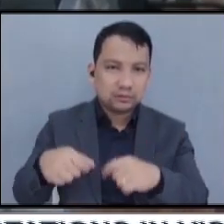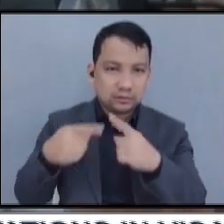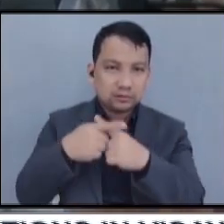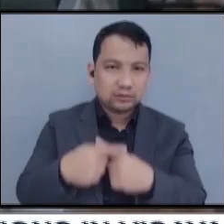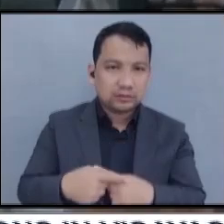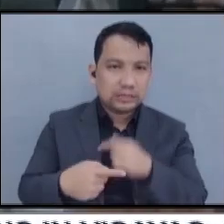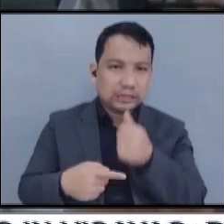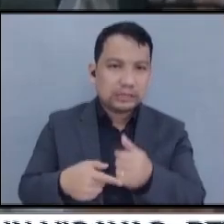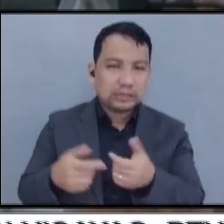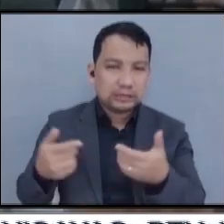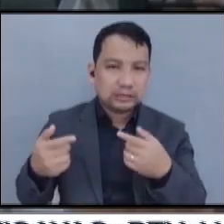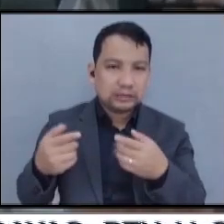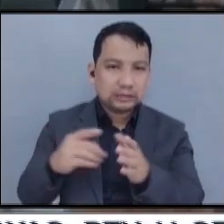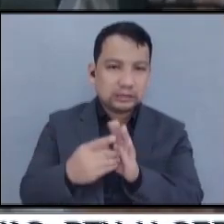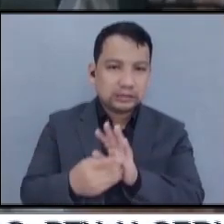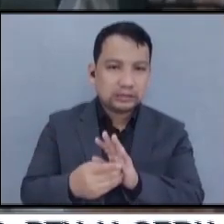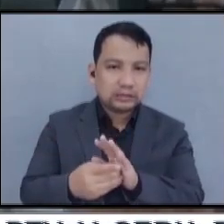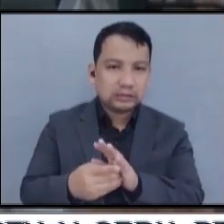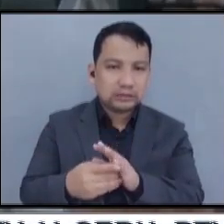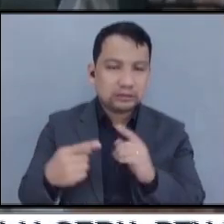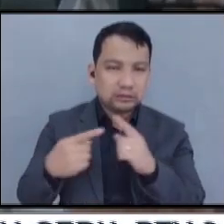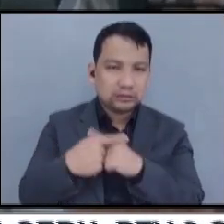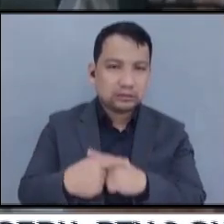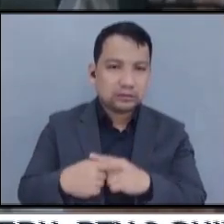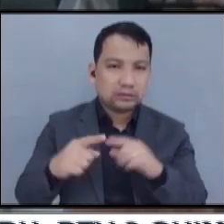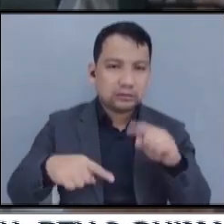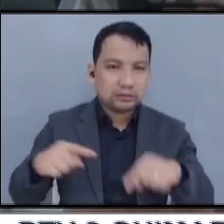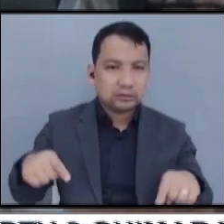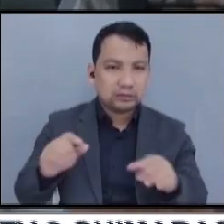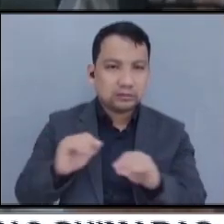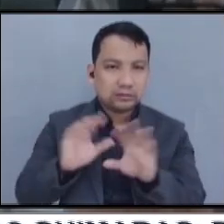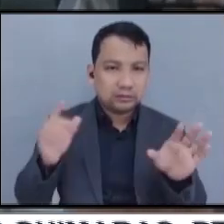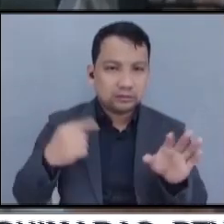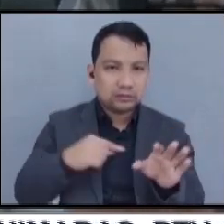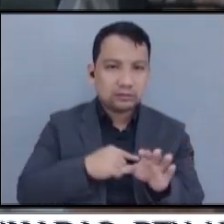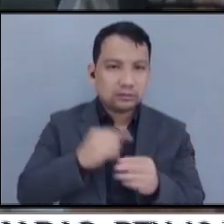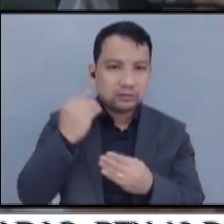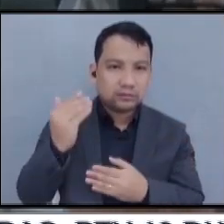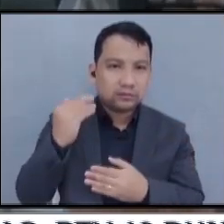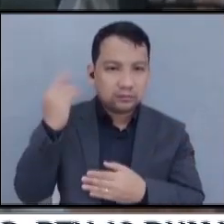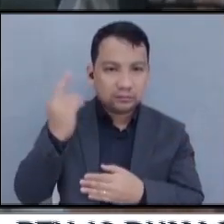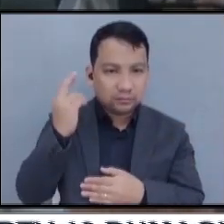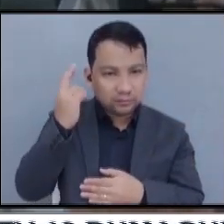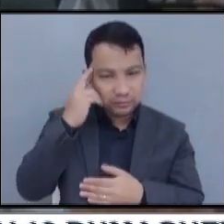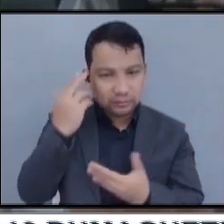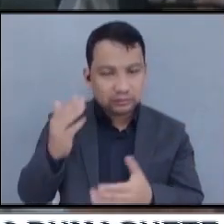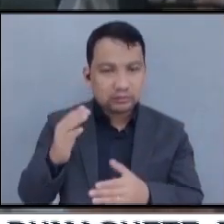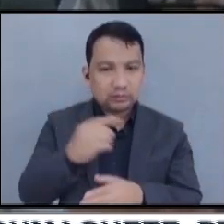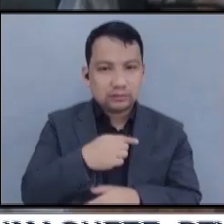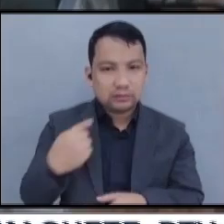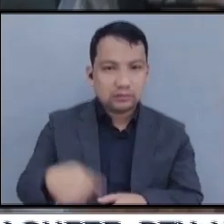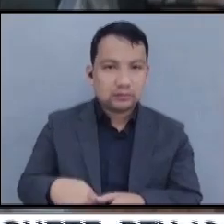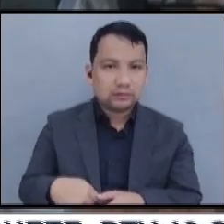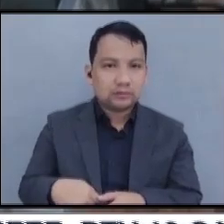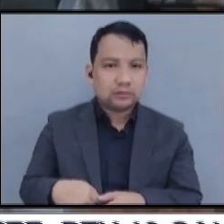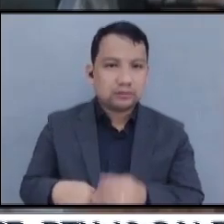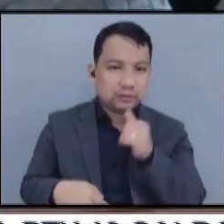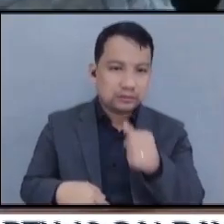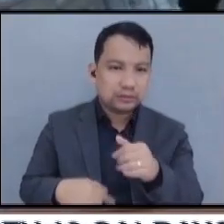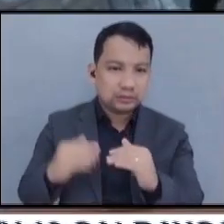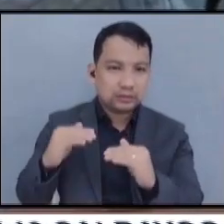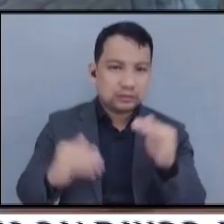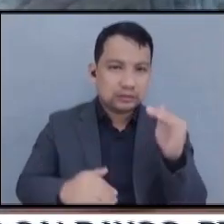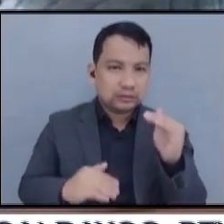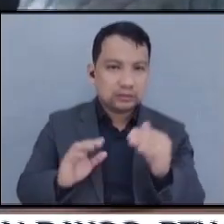define our bilateral relations it's clear that many of these recent incidents by China are inconsistent with this declared